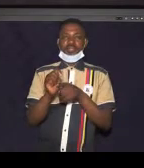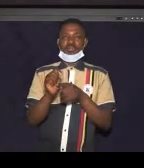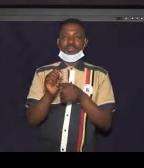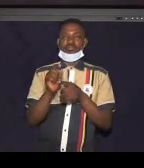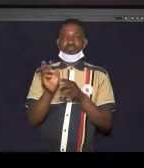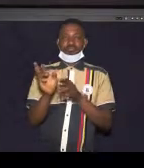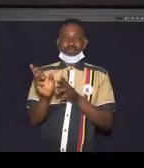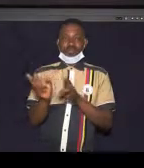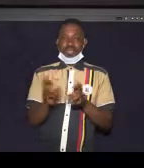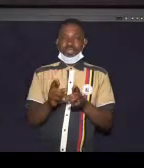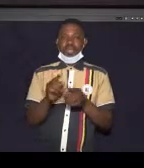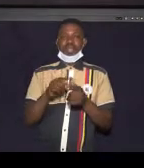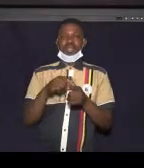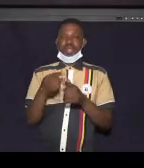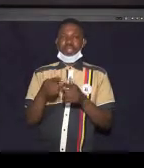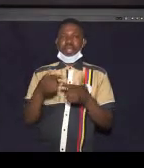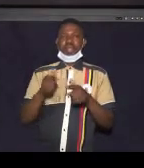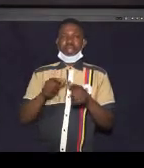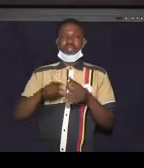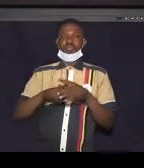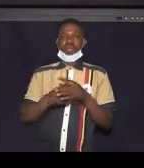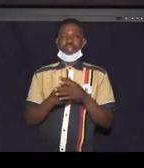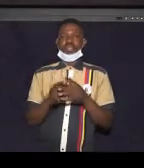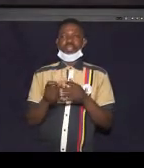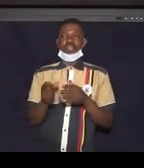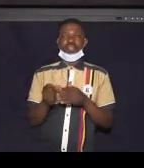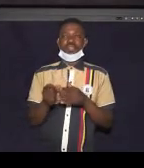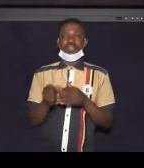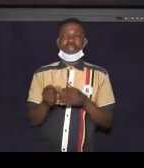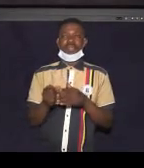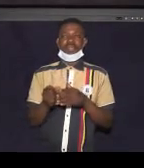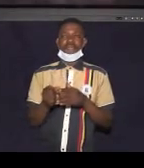ready? Then, let's begin.